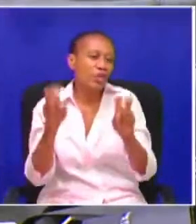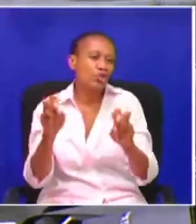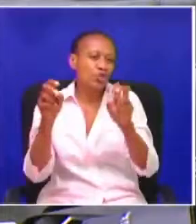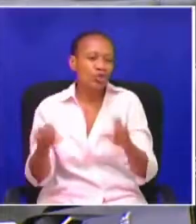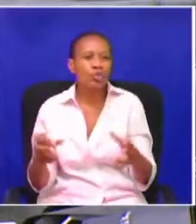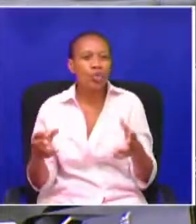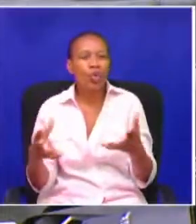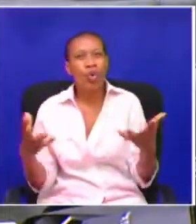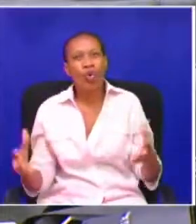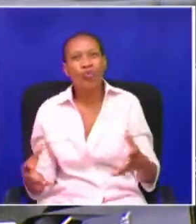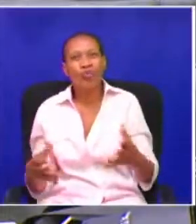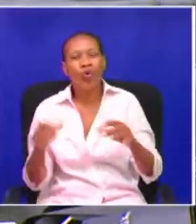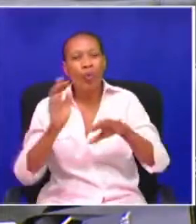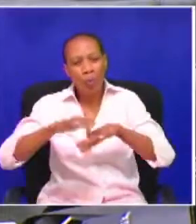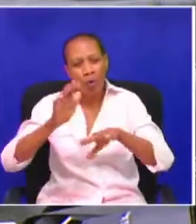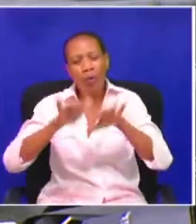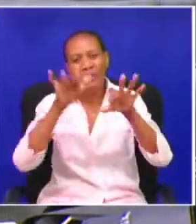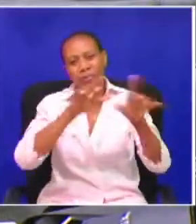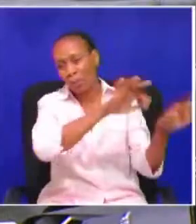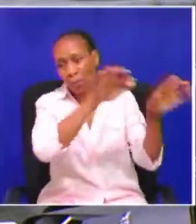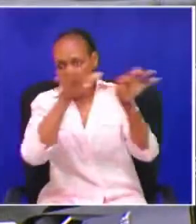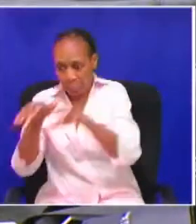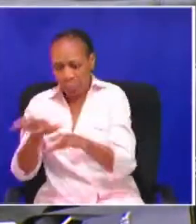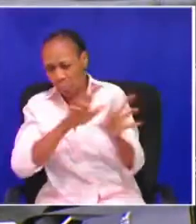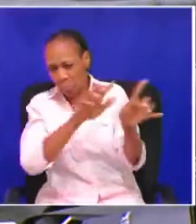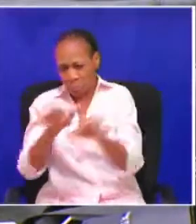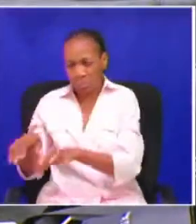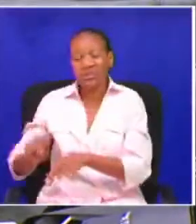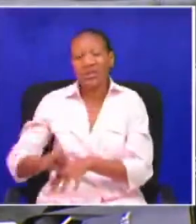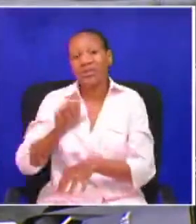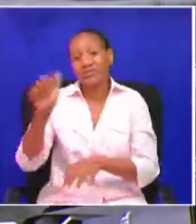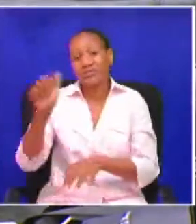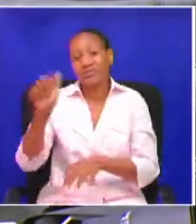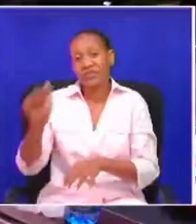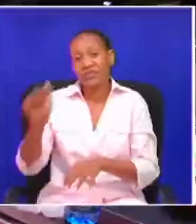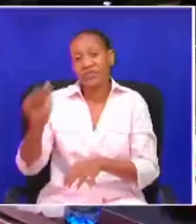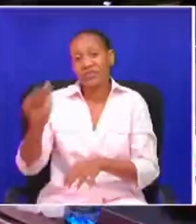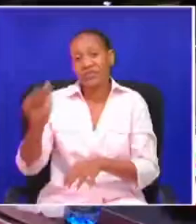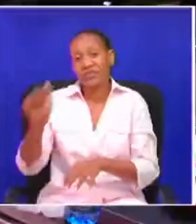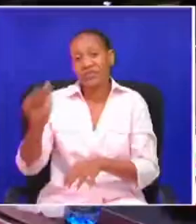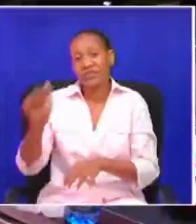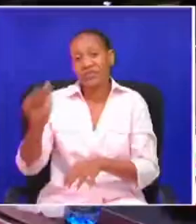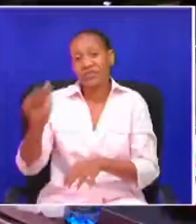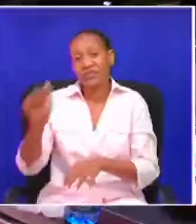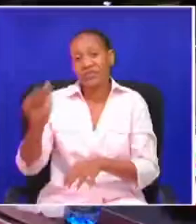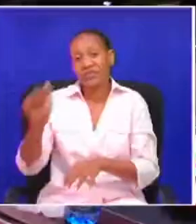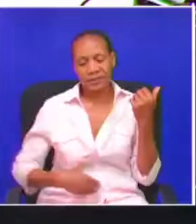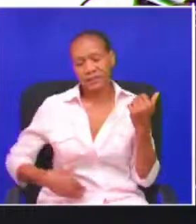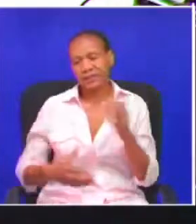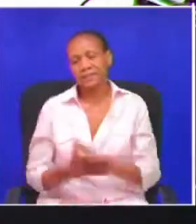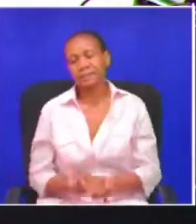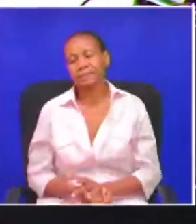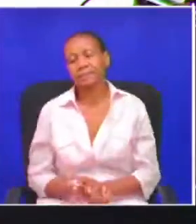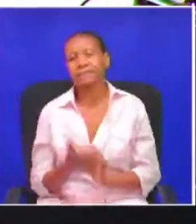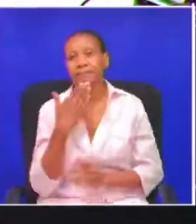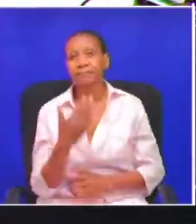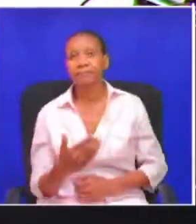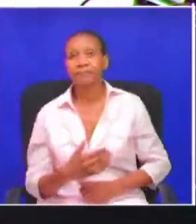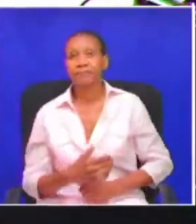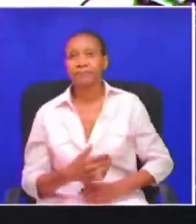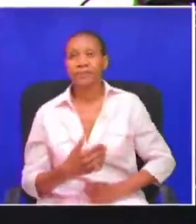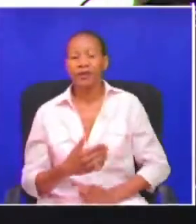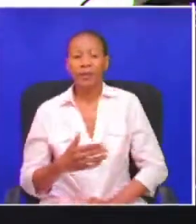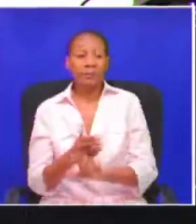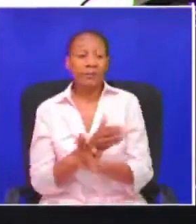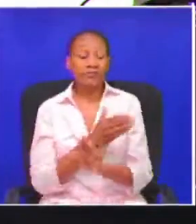large-scale migration into South Africa? I thank you. The Honorable President. Thank you, Honorable Deputy Speaker. As I said,